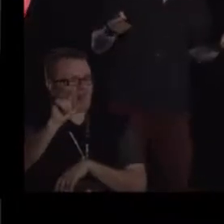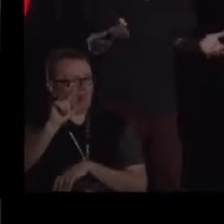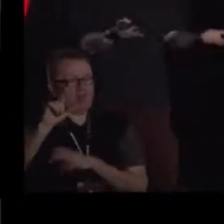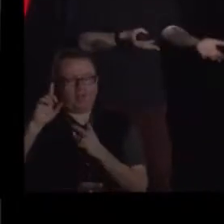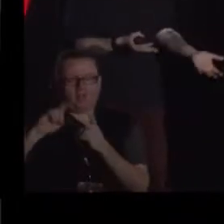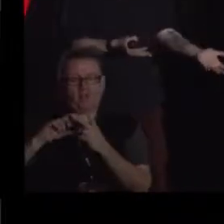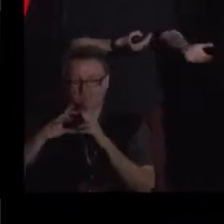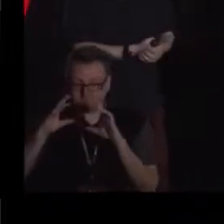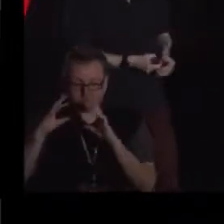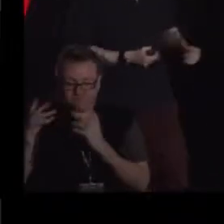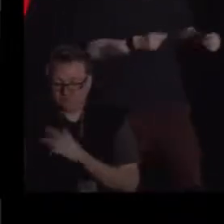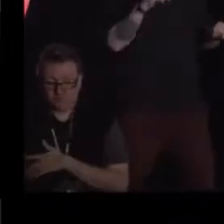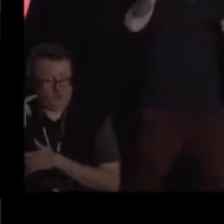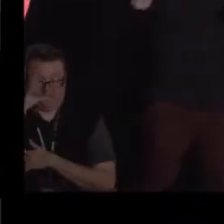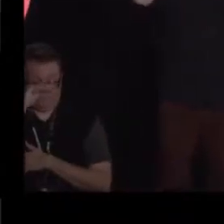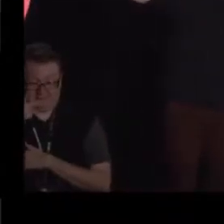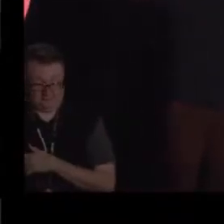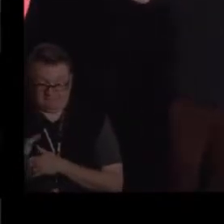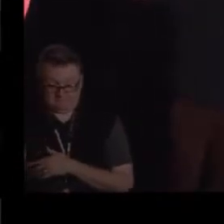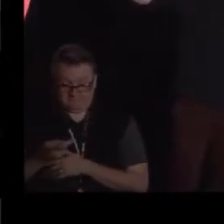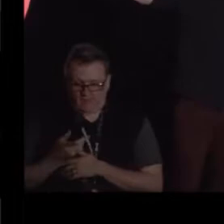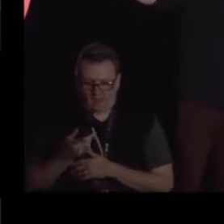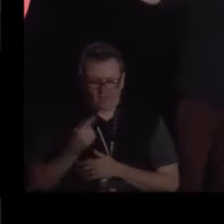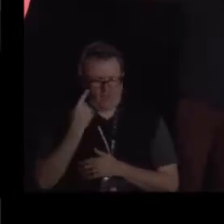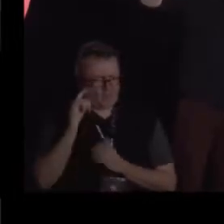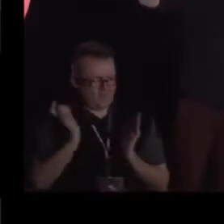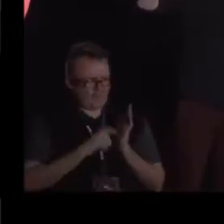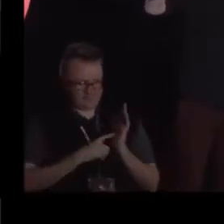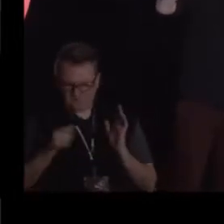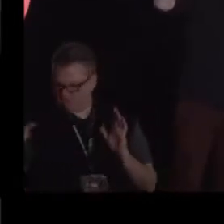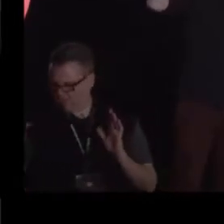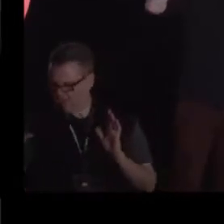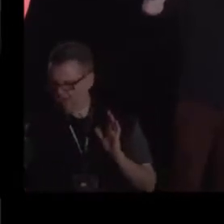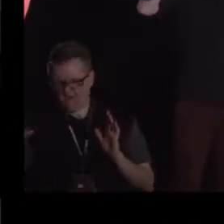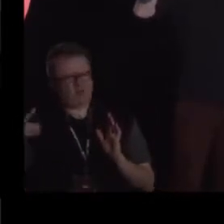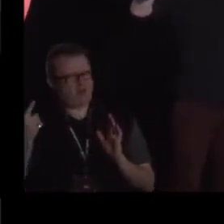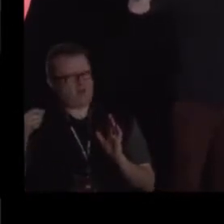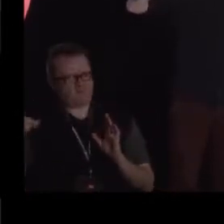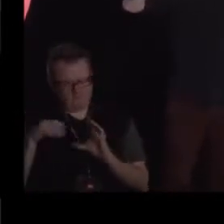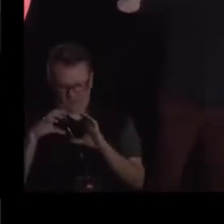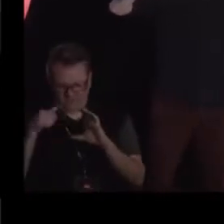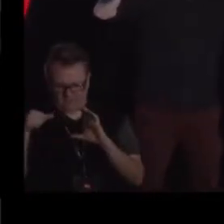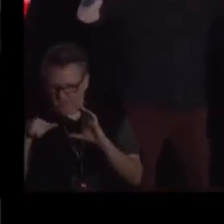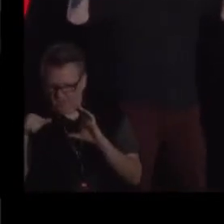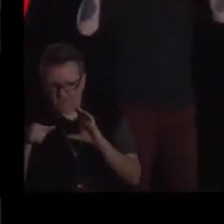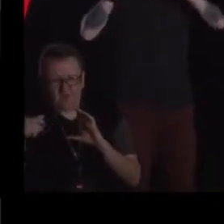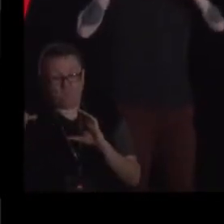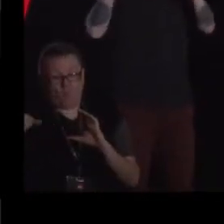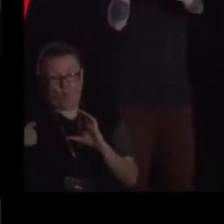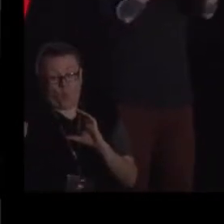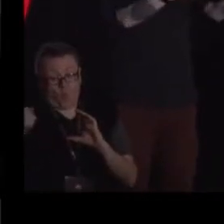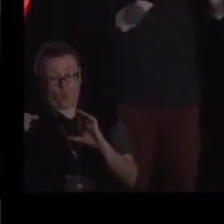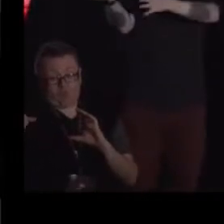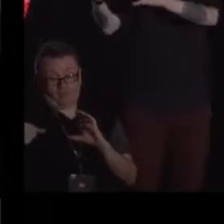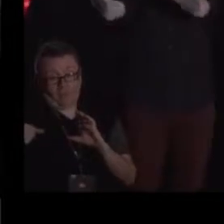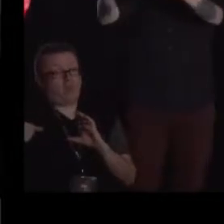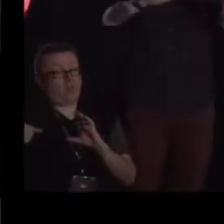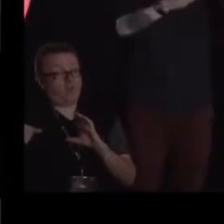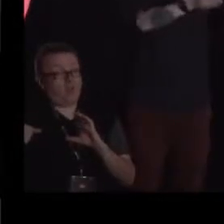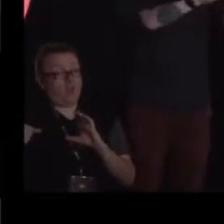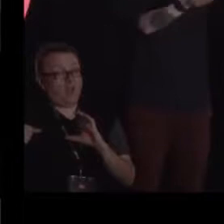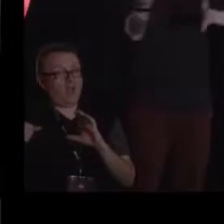just to look around with. They were like, you know, just young kids. And they realised on the side was this button. So if you held it down, it